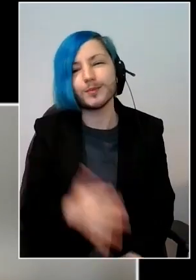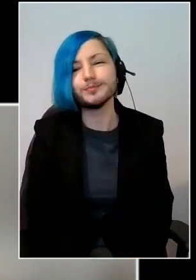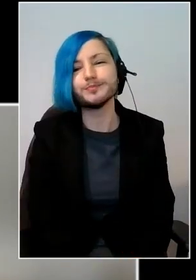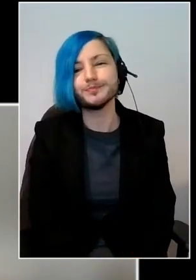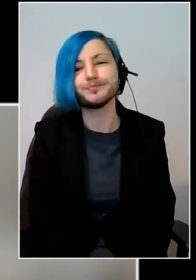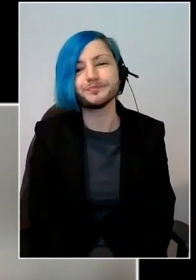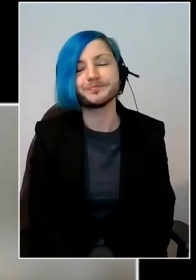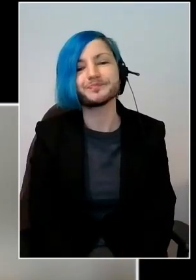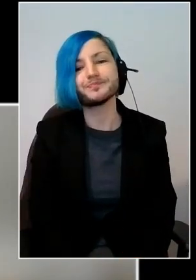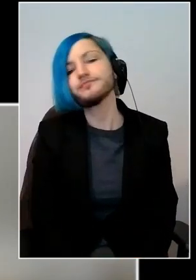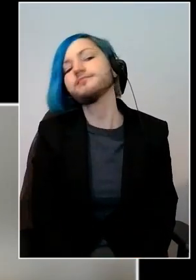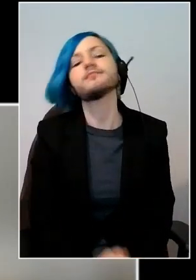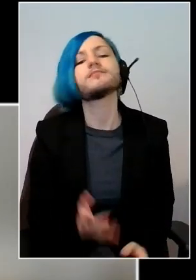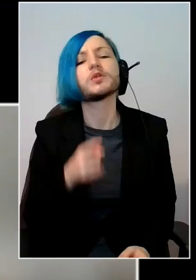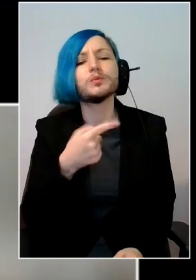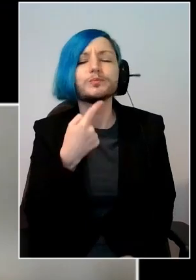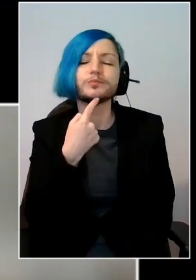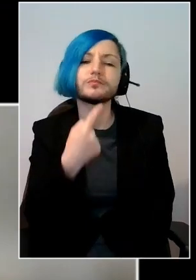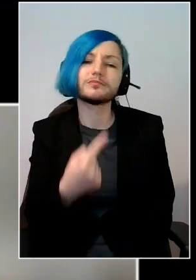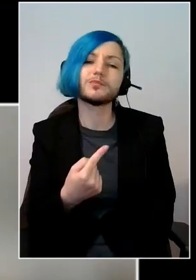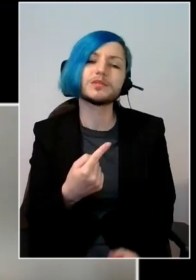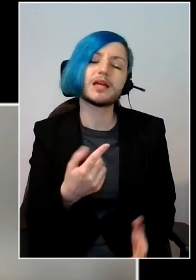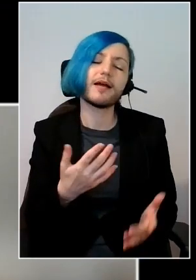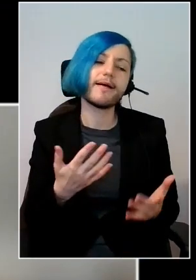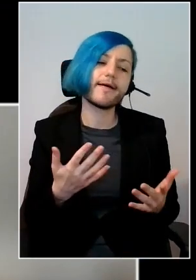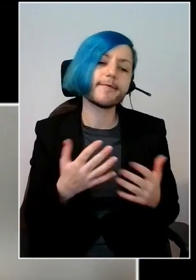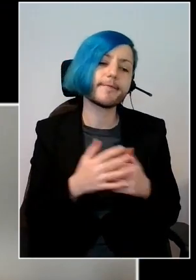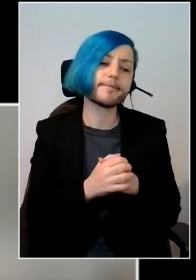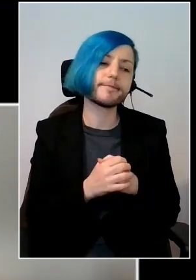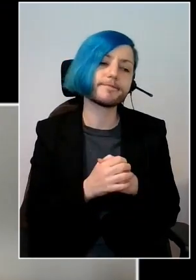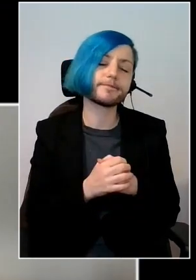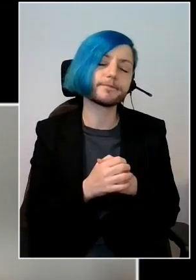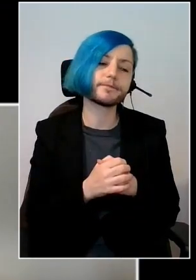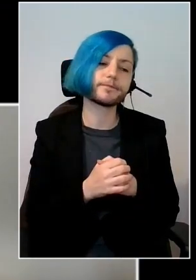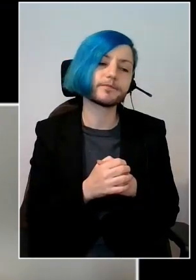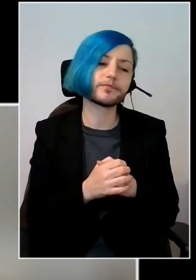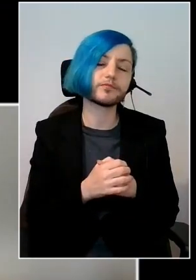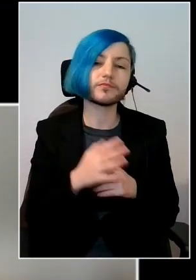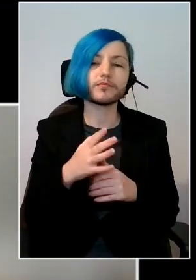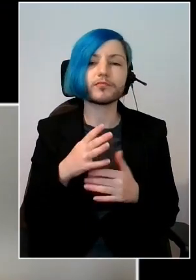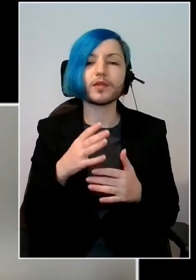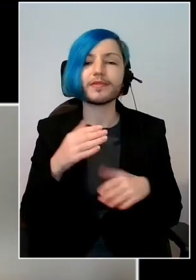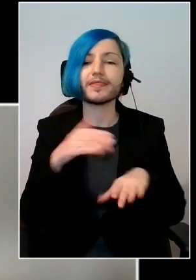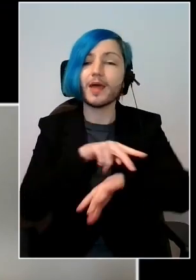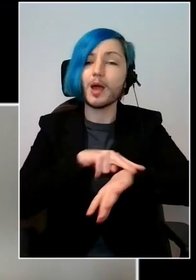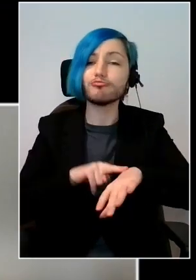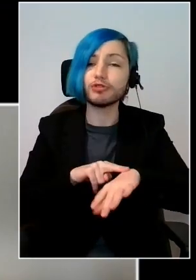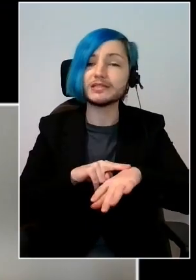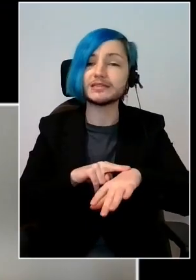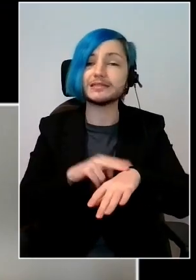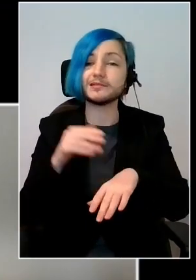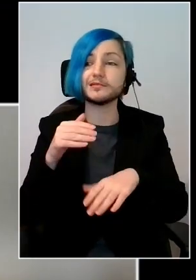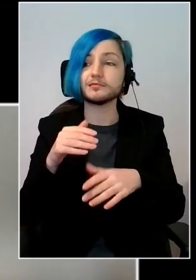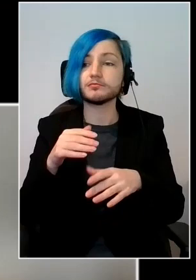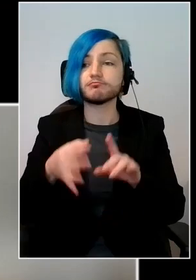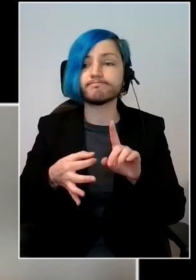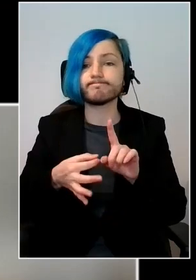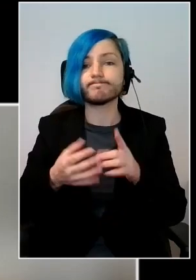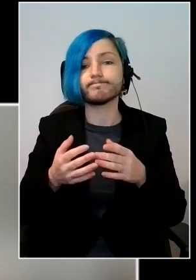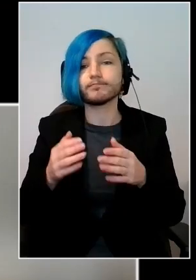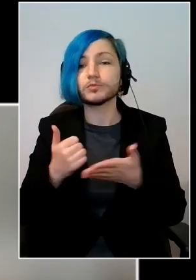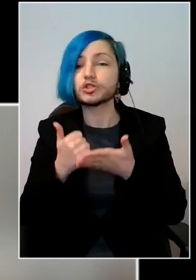has been how you've seen the apprentices make a difference to your organisation in the